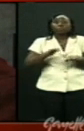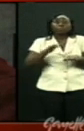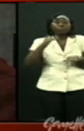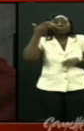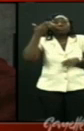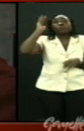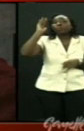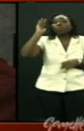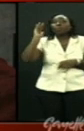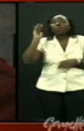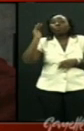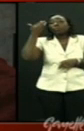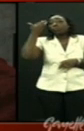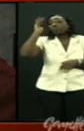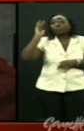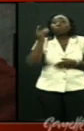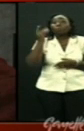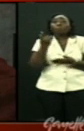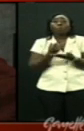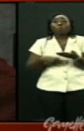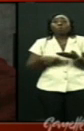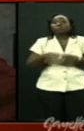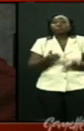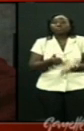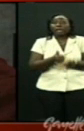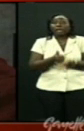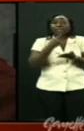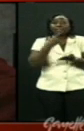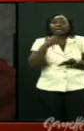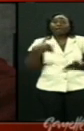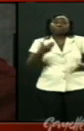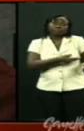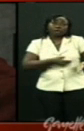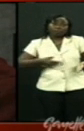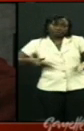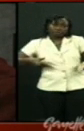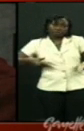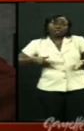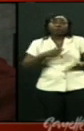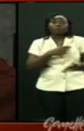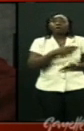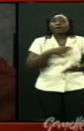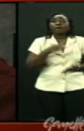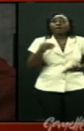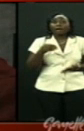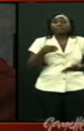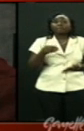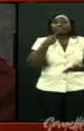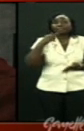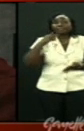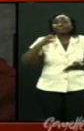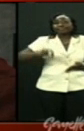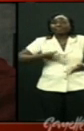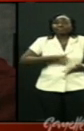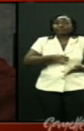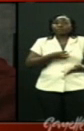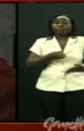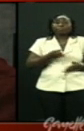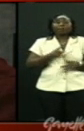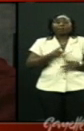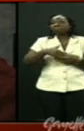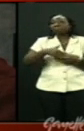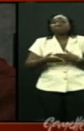wrong. Within 2 days, he had 2 important surgeries done. And he's all swollen up, and they said there's nothing they could do about